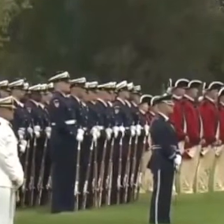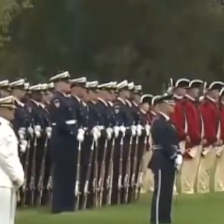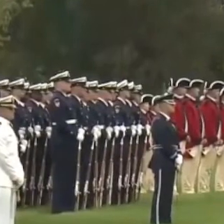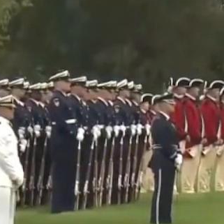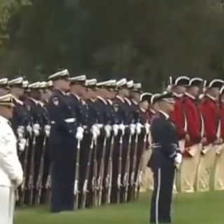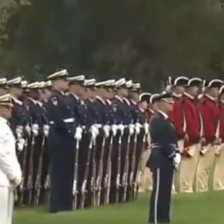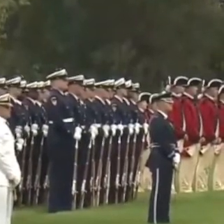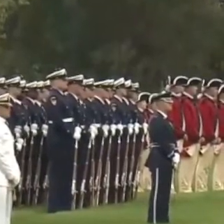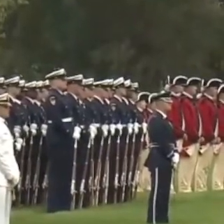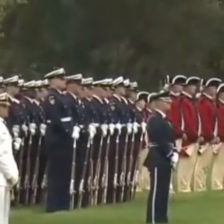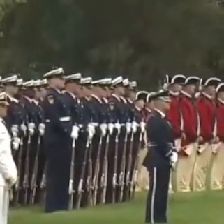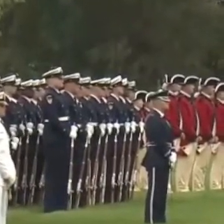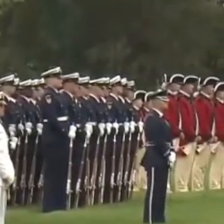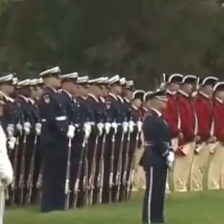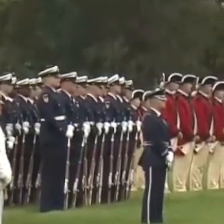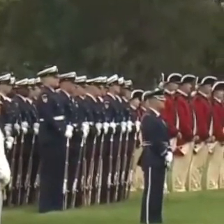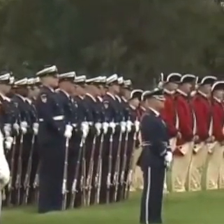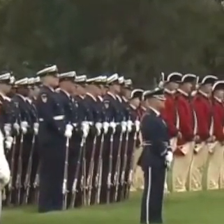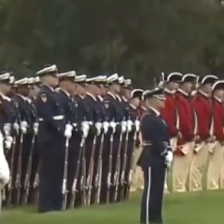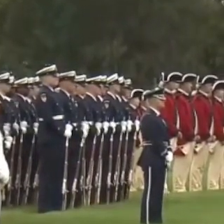Attention.